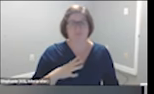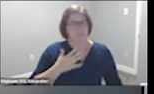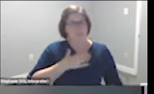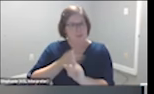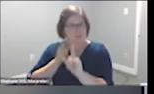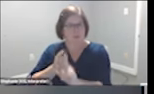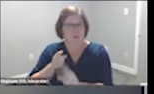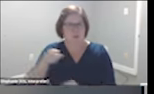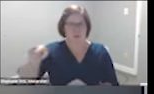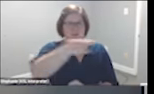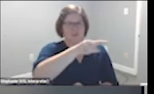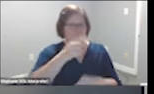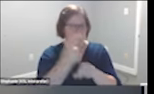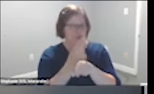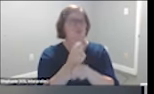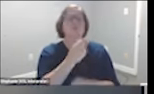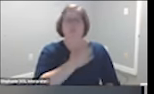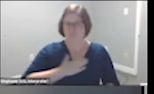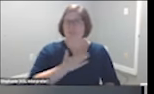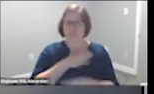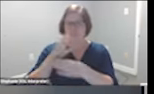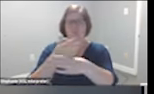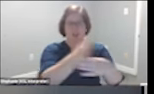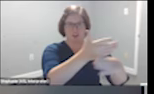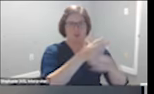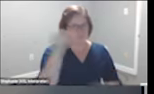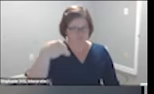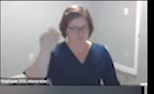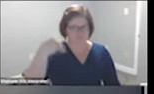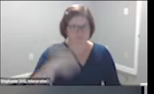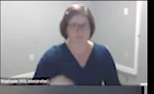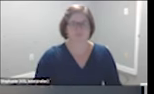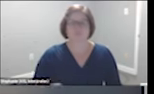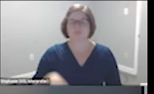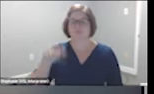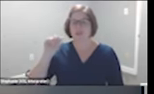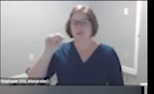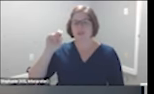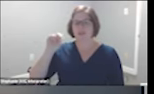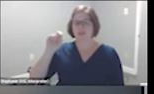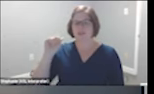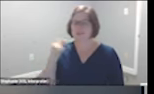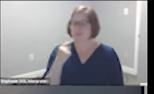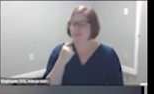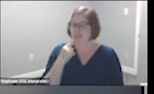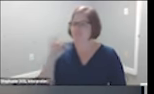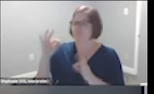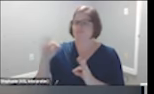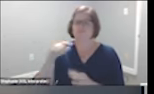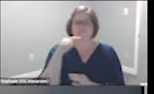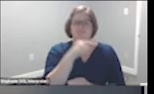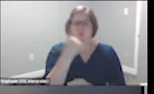would be grateful if you did use them. Thank you so much. And I will say, as a quick shout out, I see here this question asker, Emily